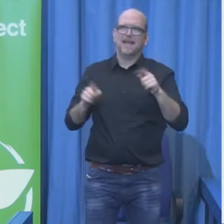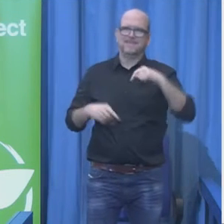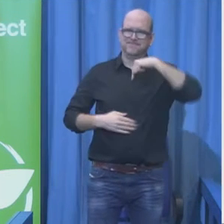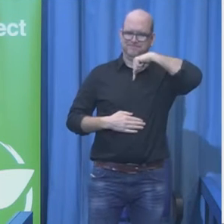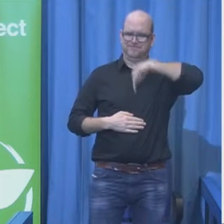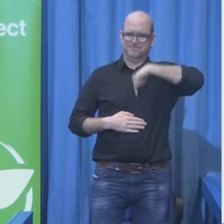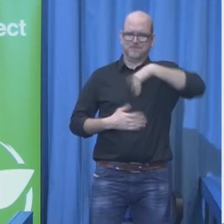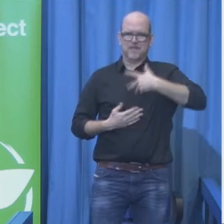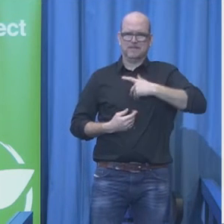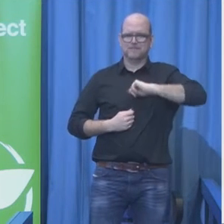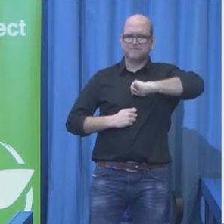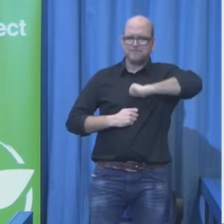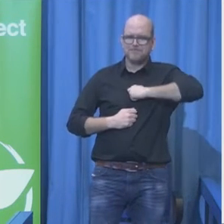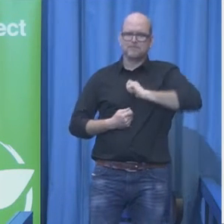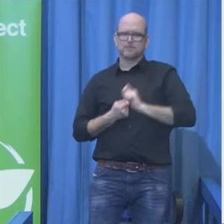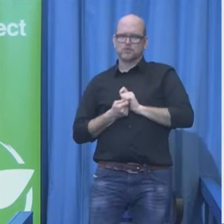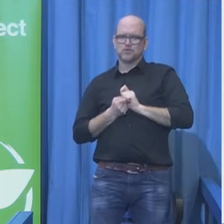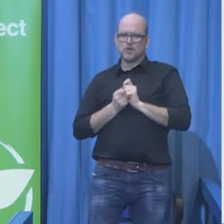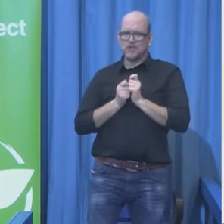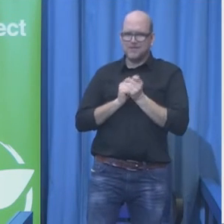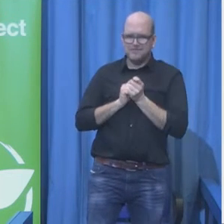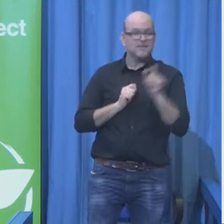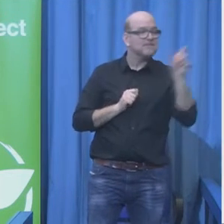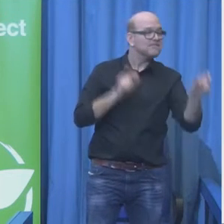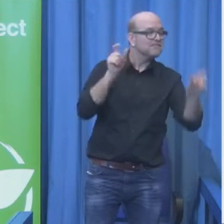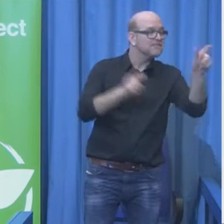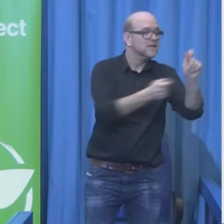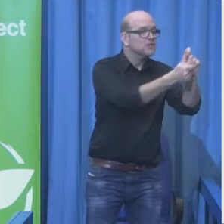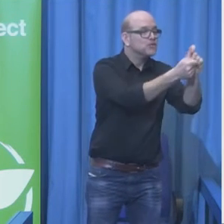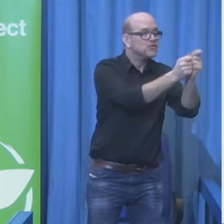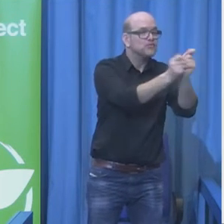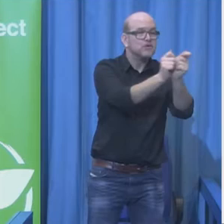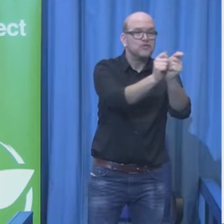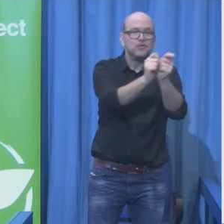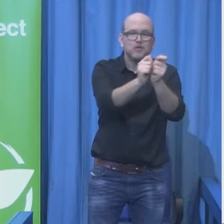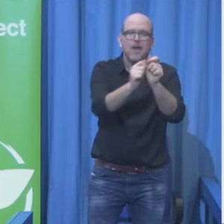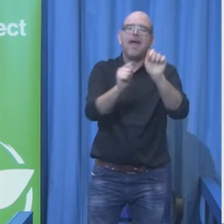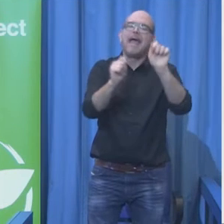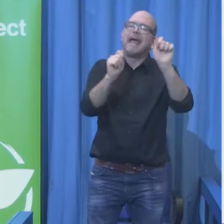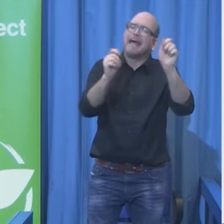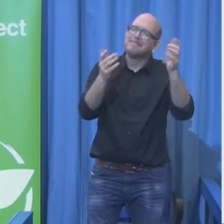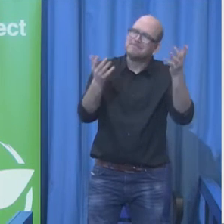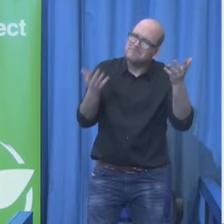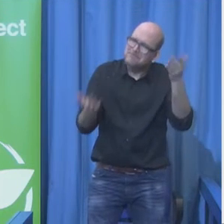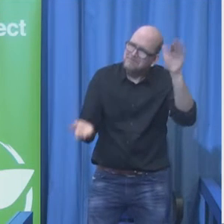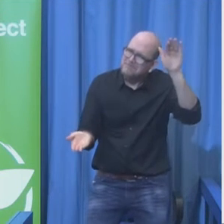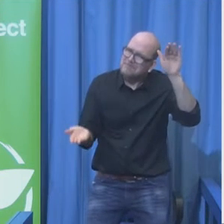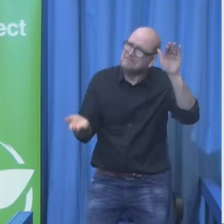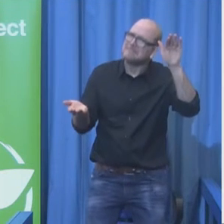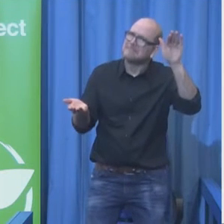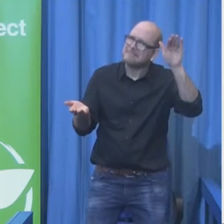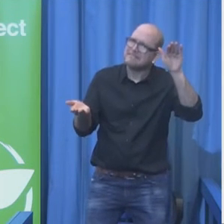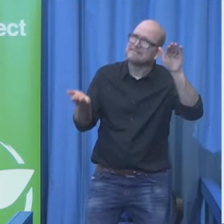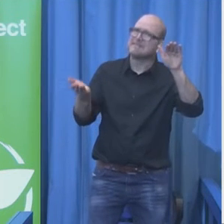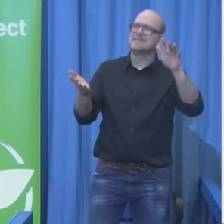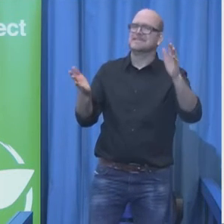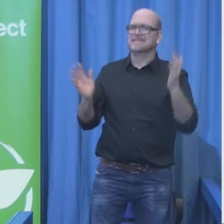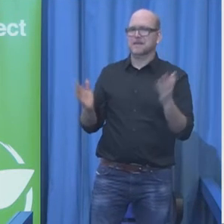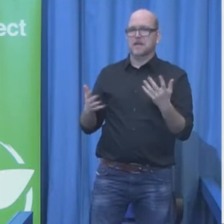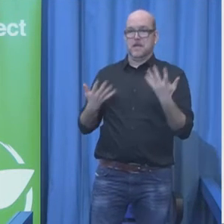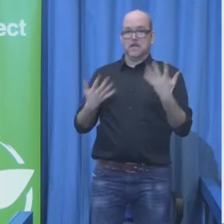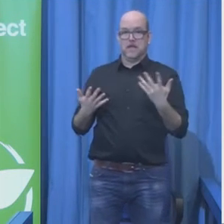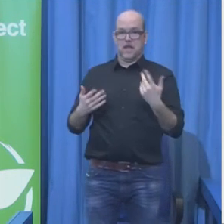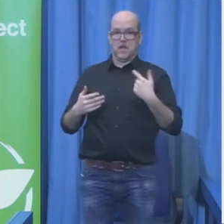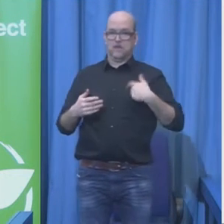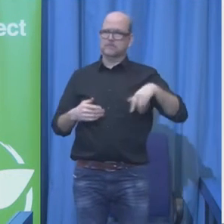people's organizations need to also step up. The organizations at the moment are, I wouldn't